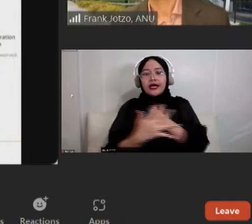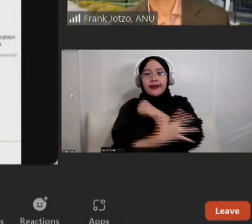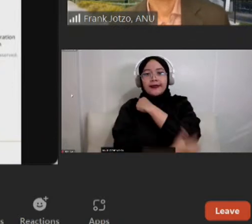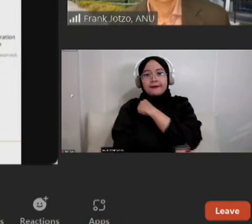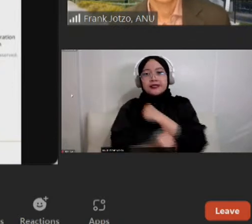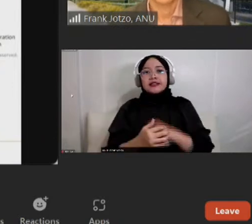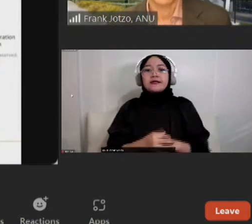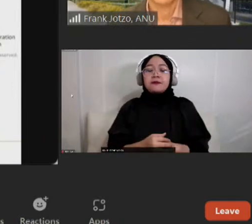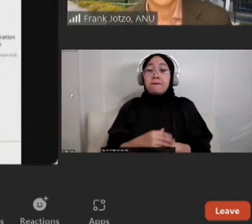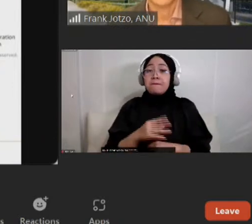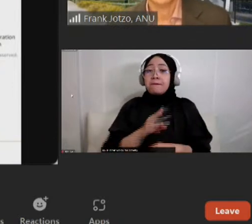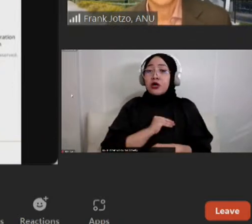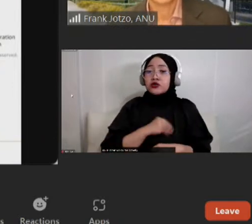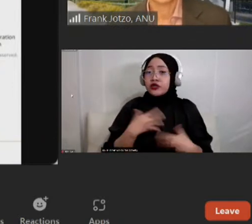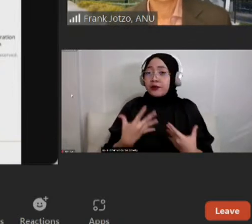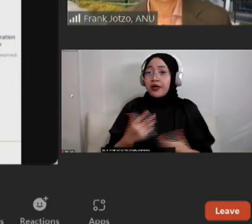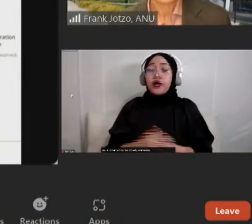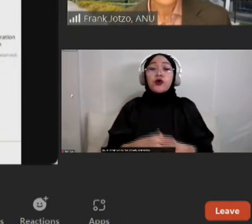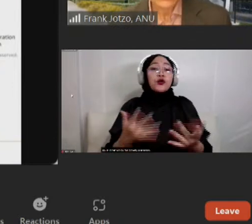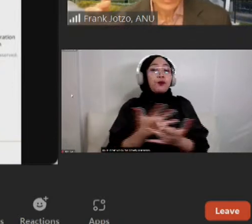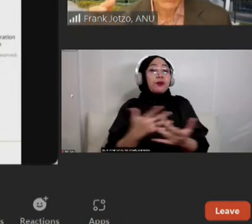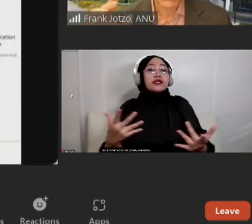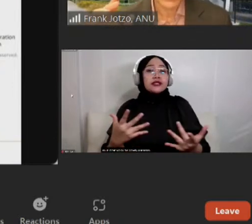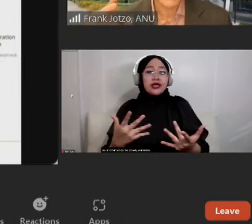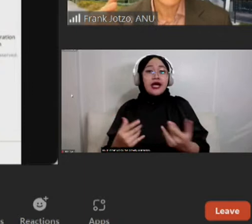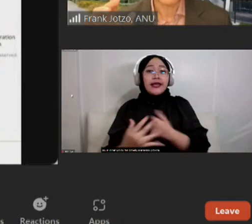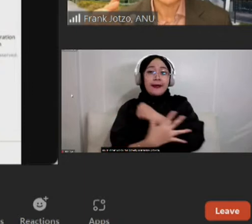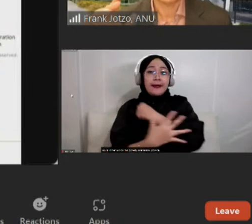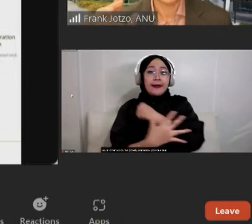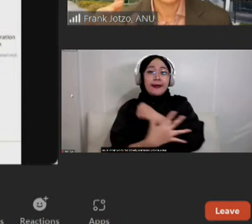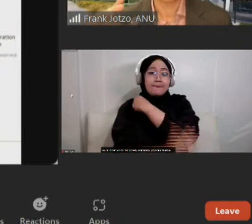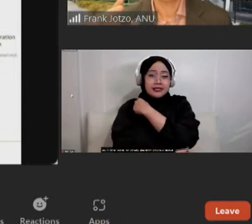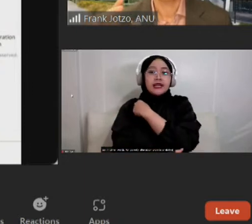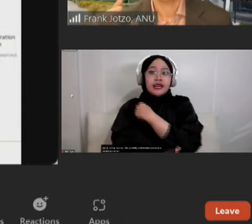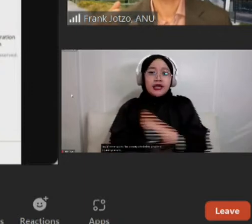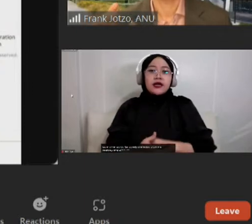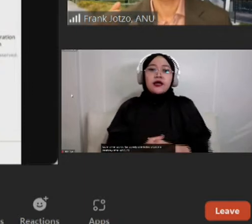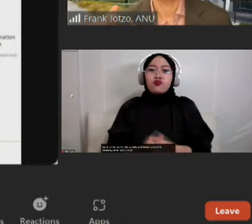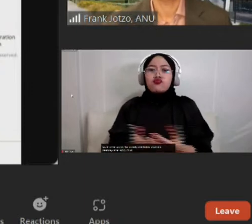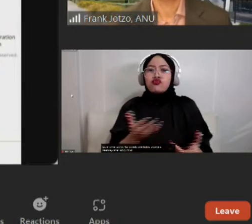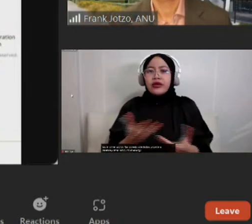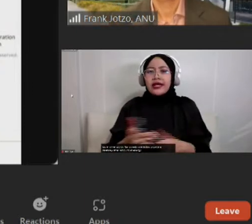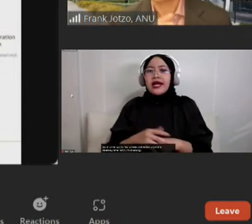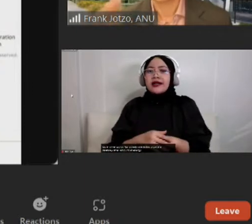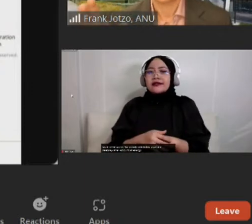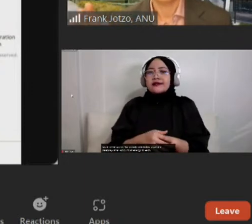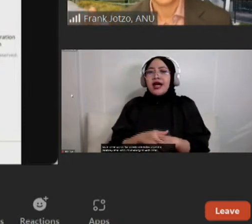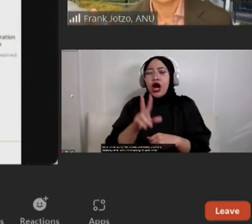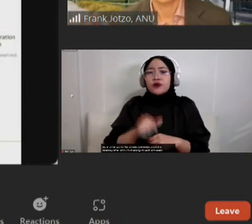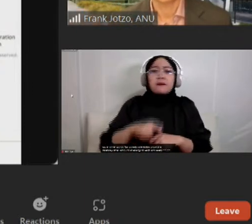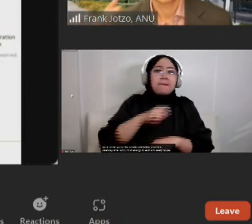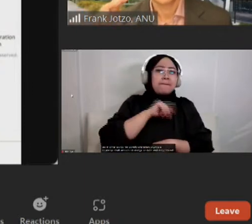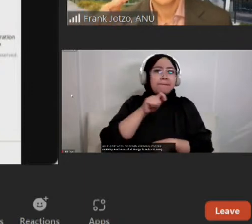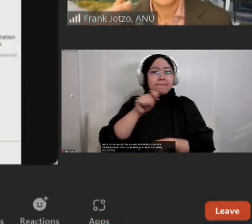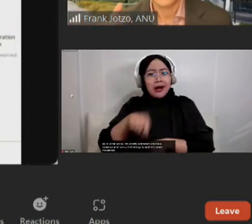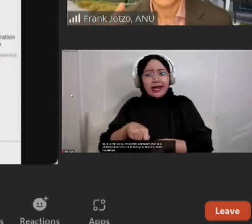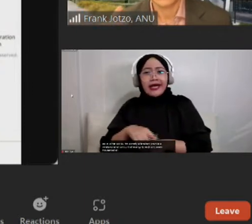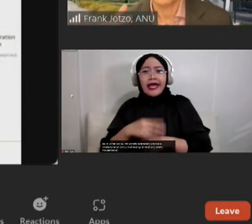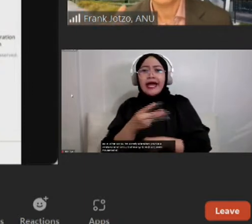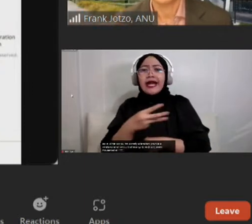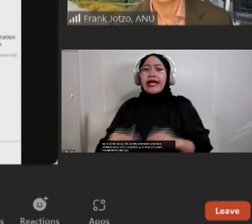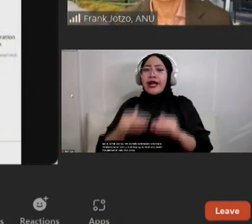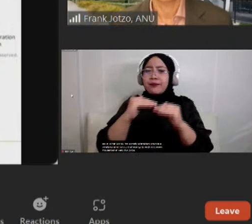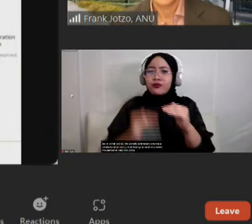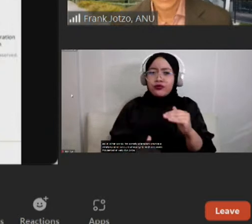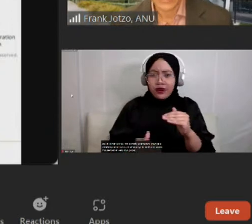other words, for poverty alleviation, provide a relatively small amount of energy to each and every household at very